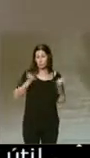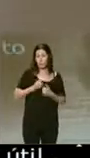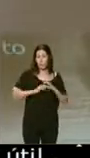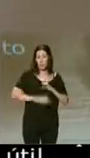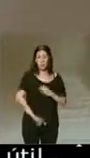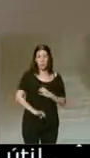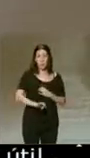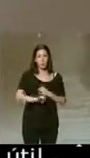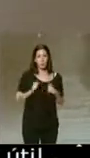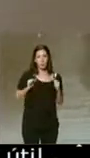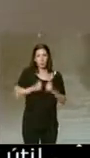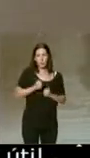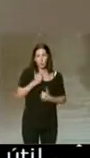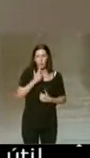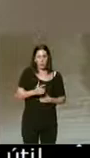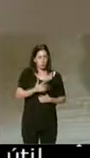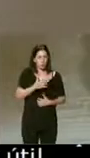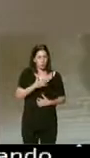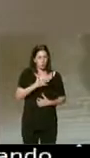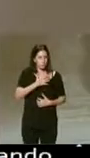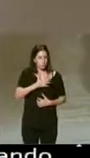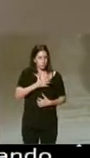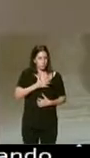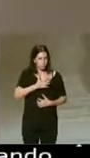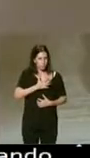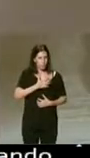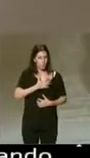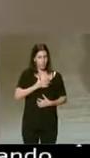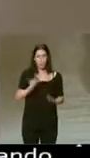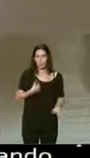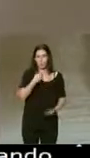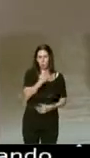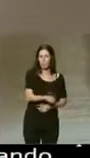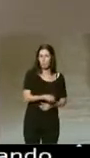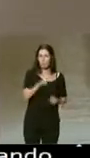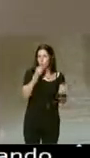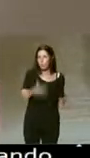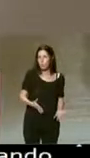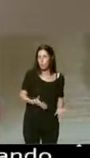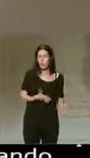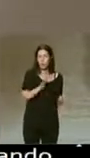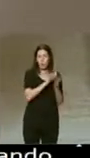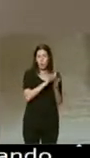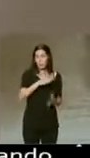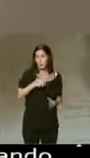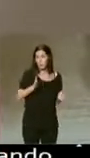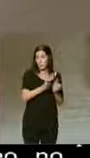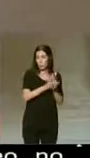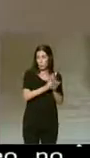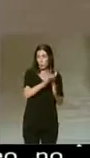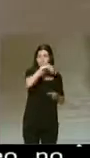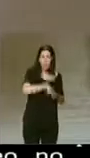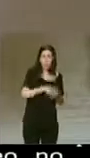my coat on, if I'm suddenly blocked, I no longer can put my coat on. So I said, okay, they can